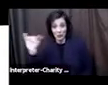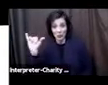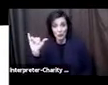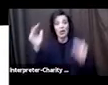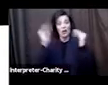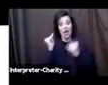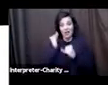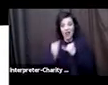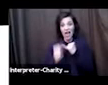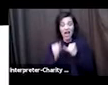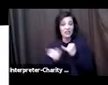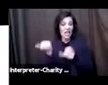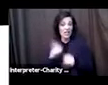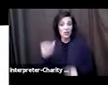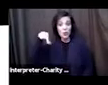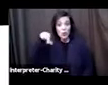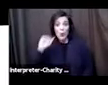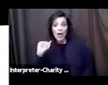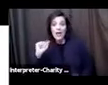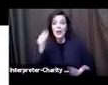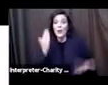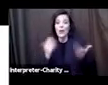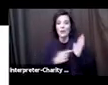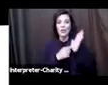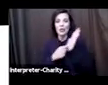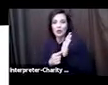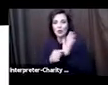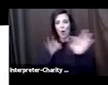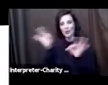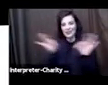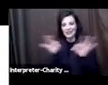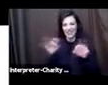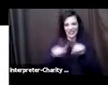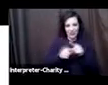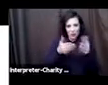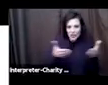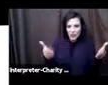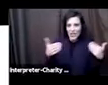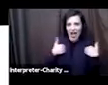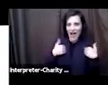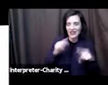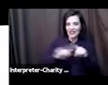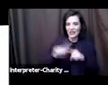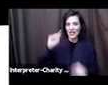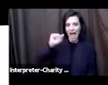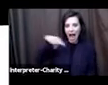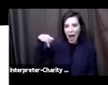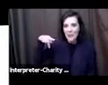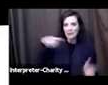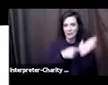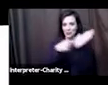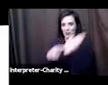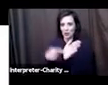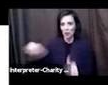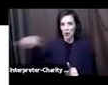questions that you have. And if we have time, maybe do a little app show and tell. Kim and Haley have a lot of cool apps that they're happy to share with you.